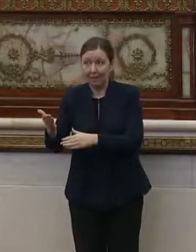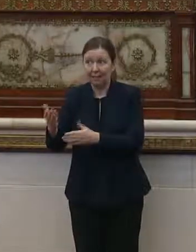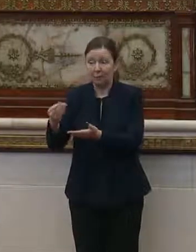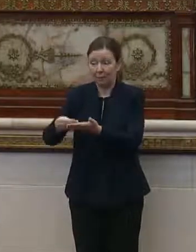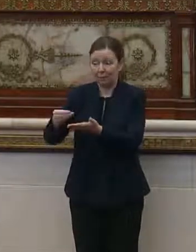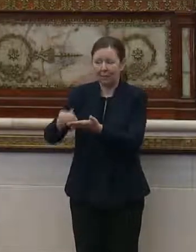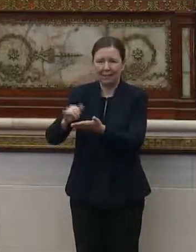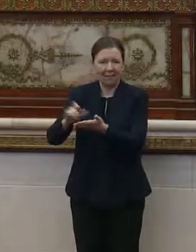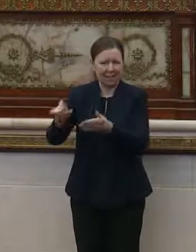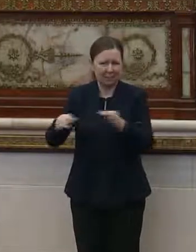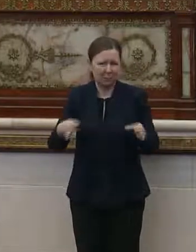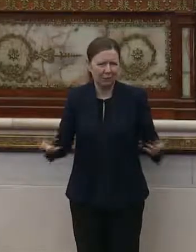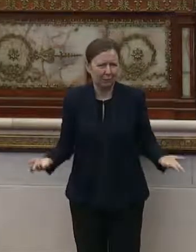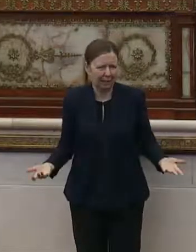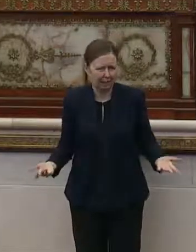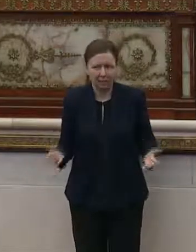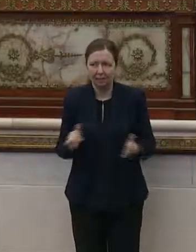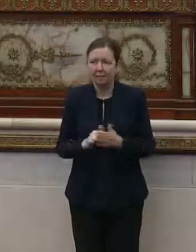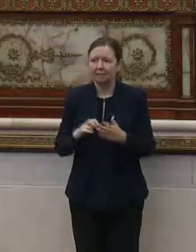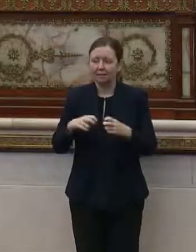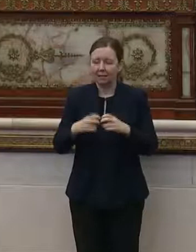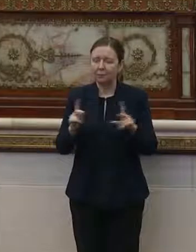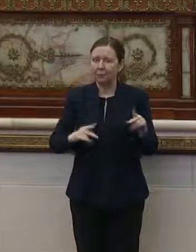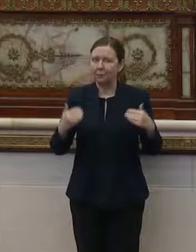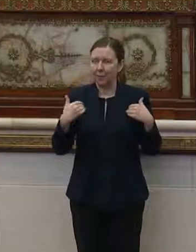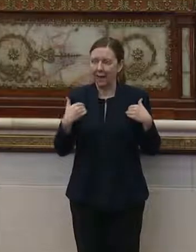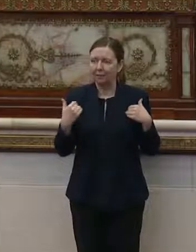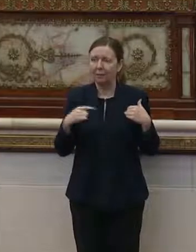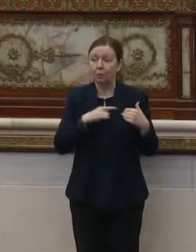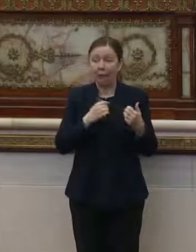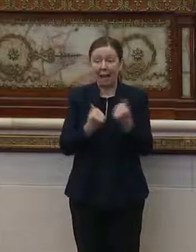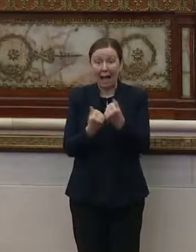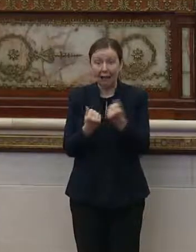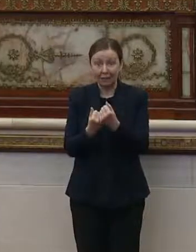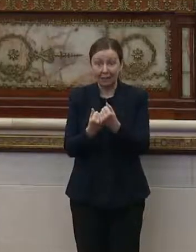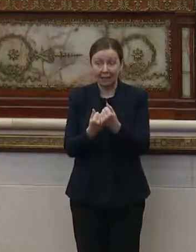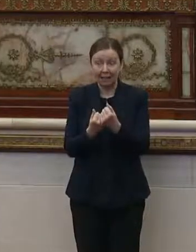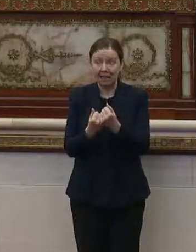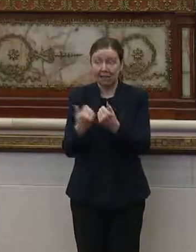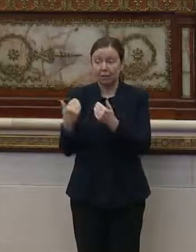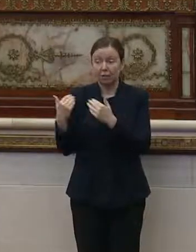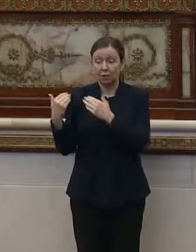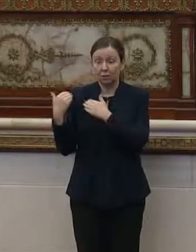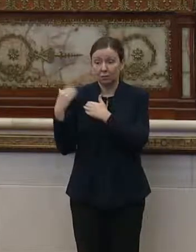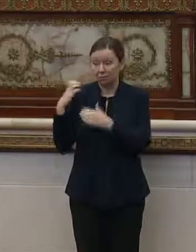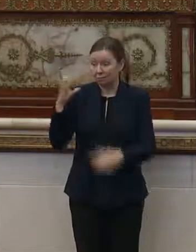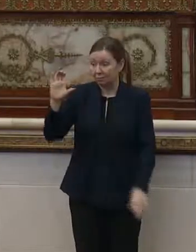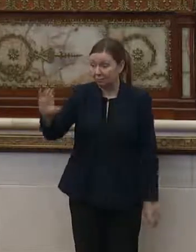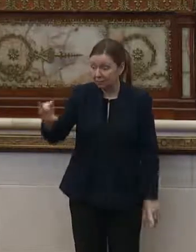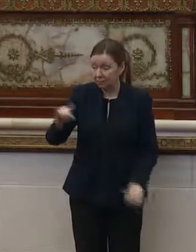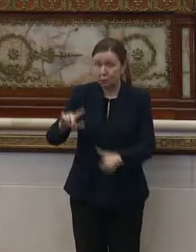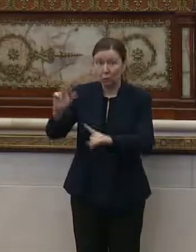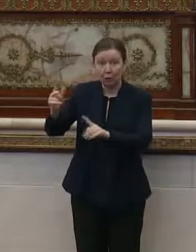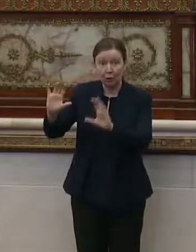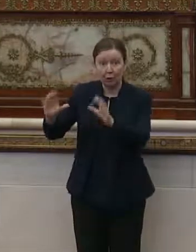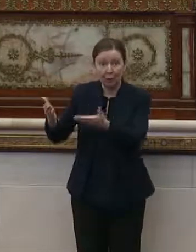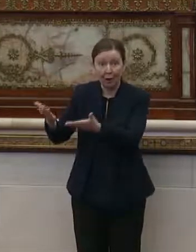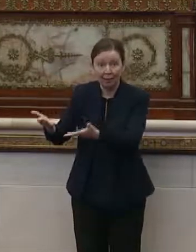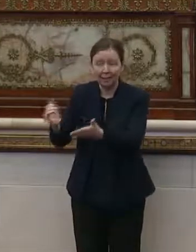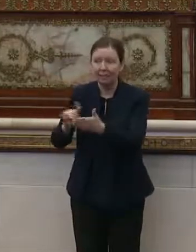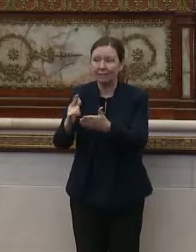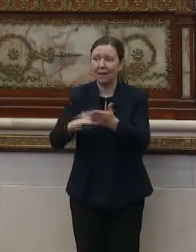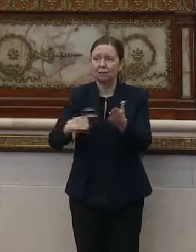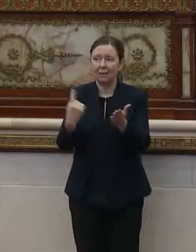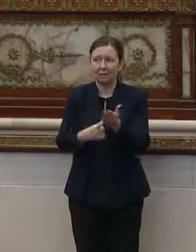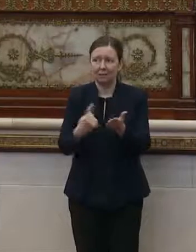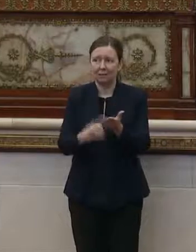to be explained. That's the problem people are having. We advocated this responsibility to a third party, and that's where we have the flaw. So they